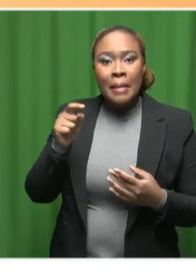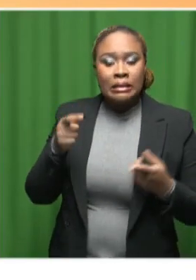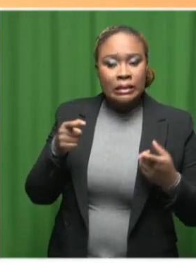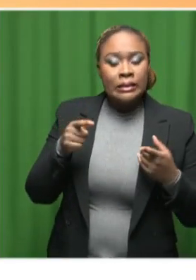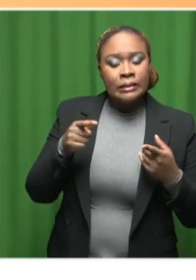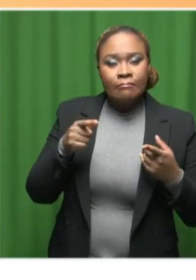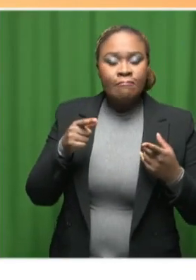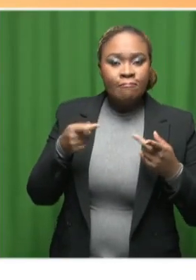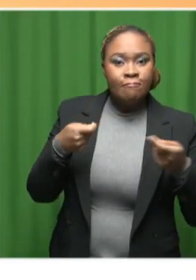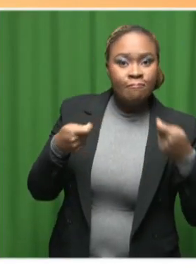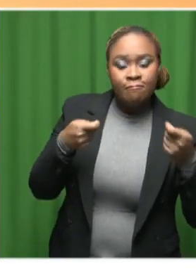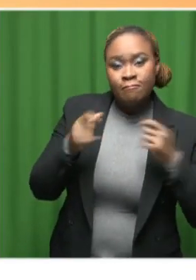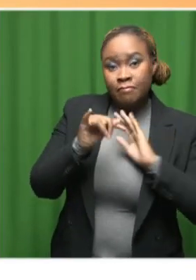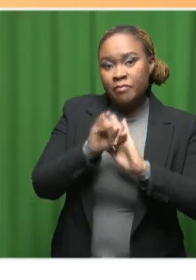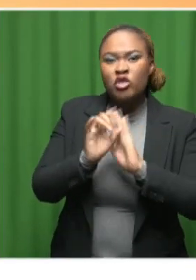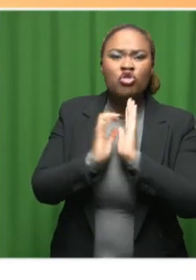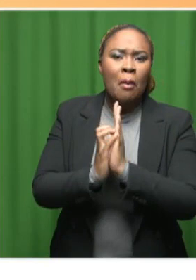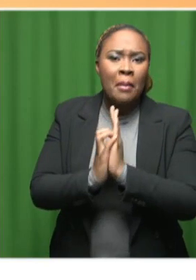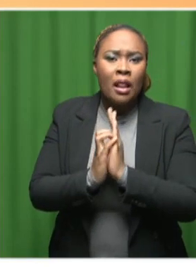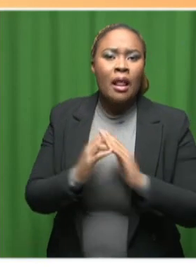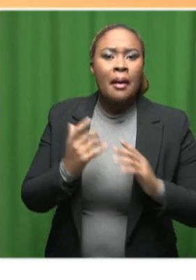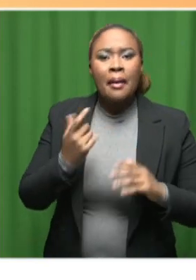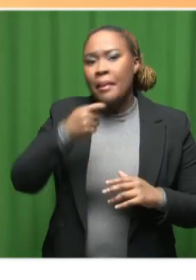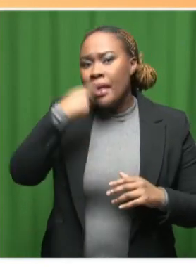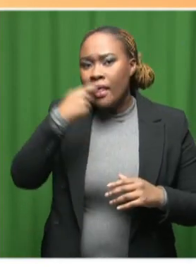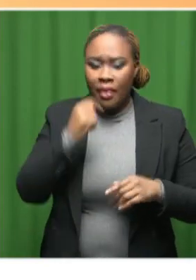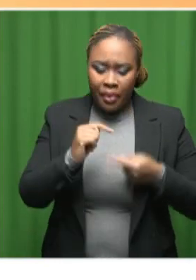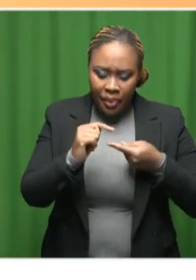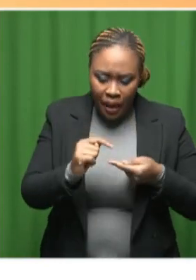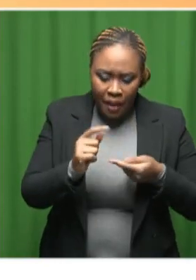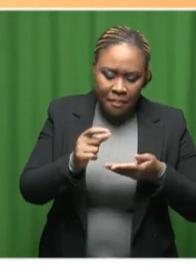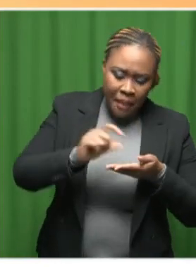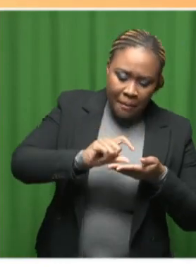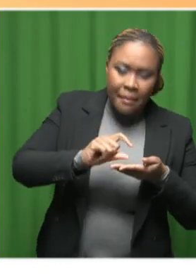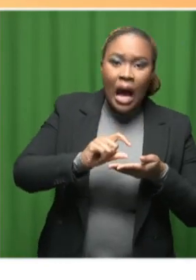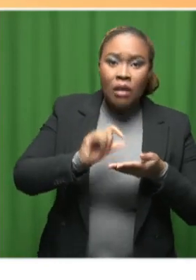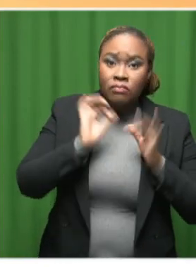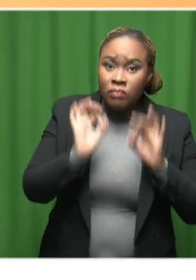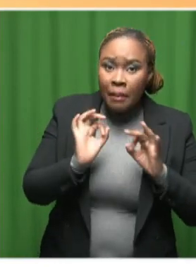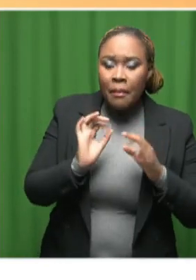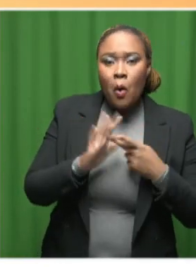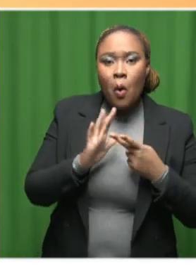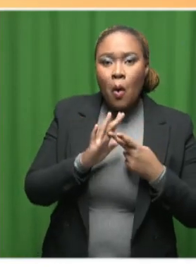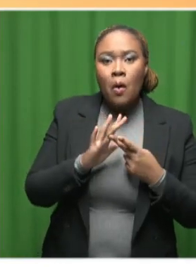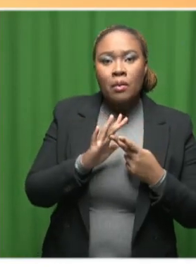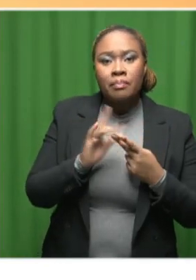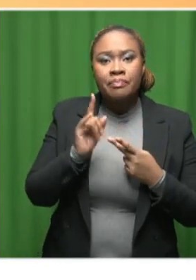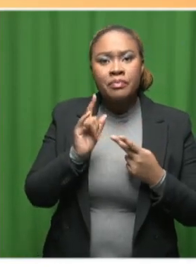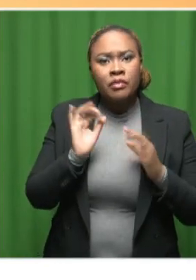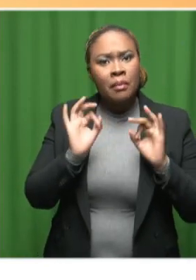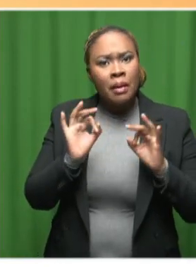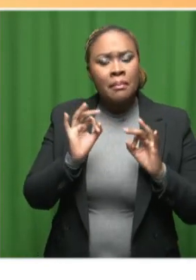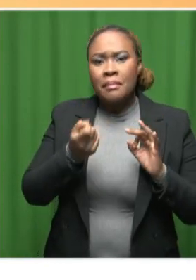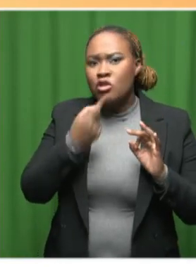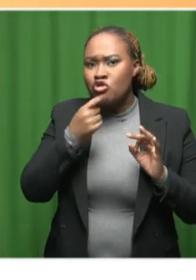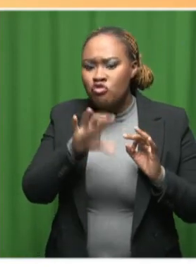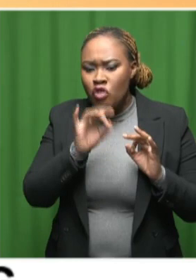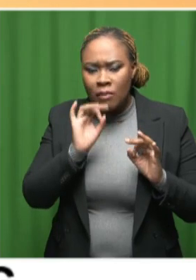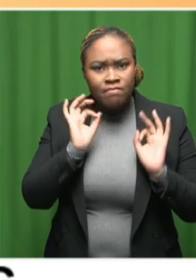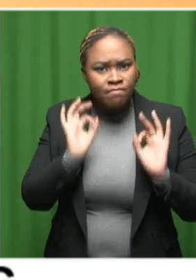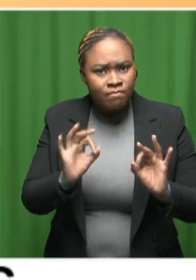you think about things like dosing, and you think about things like selecting the right drug or selecting the most cost-effective